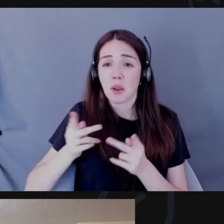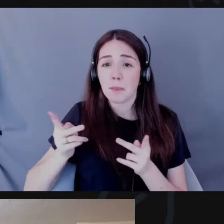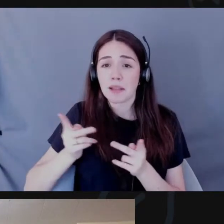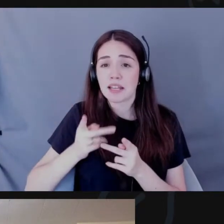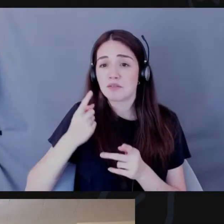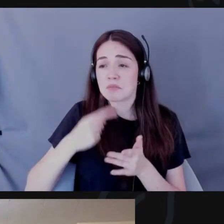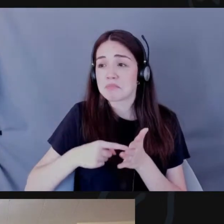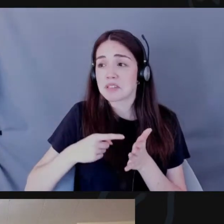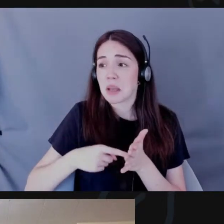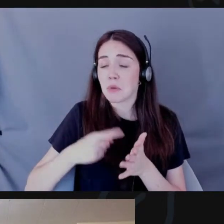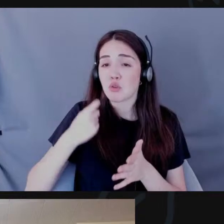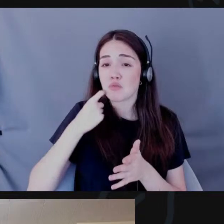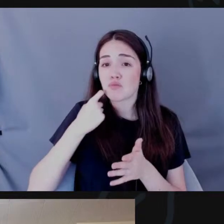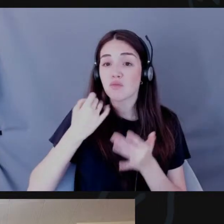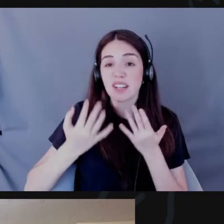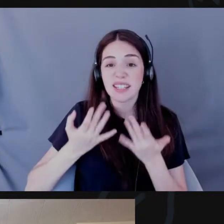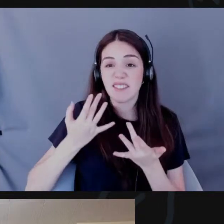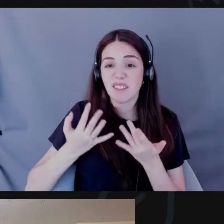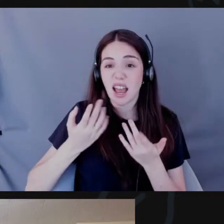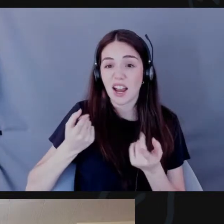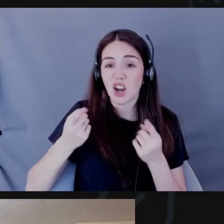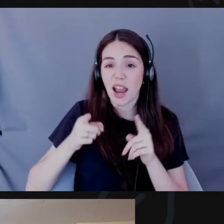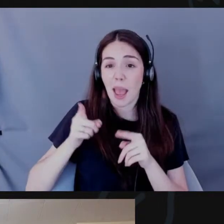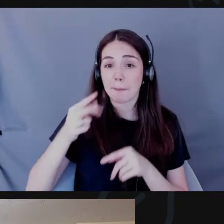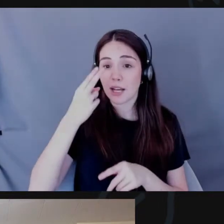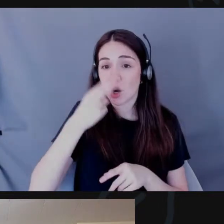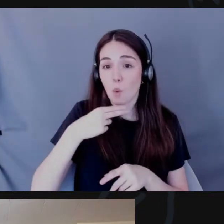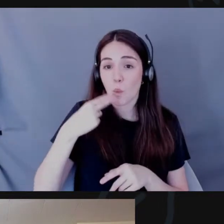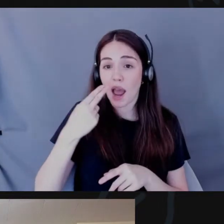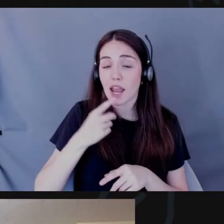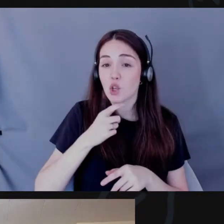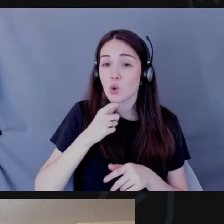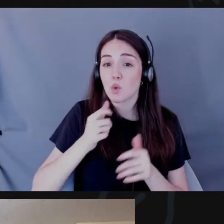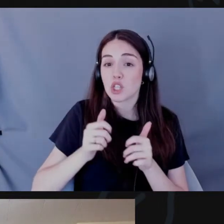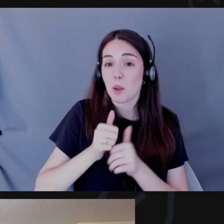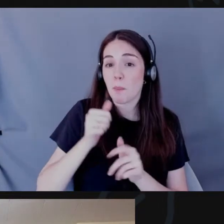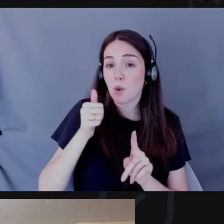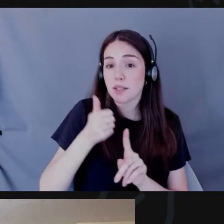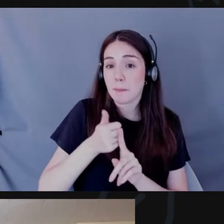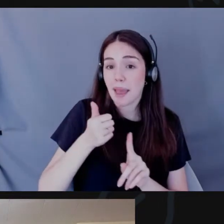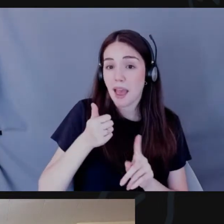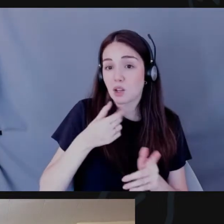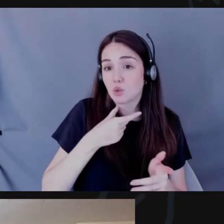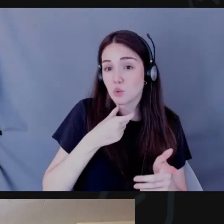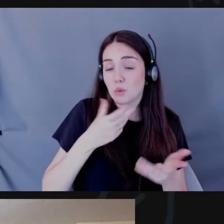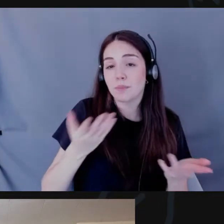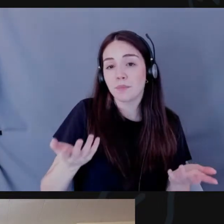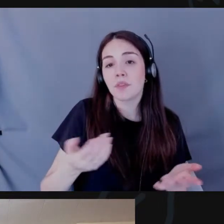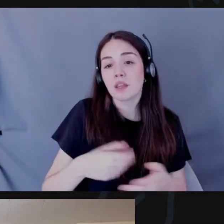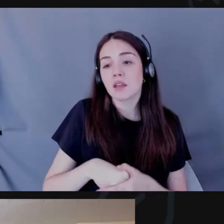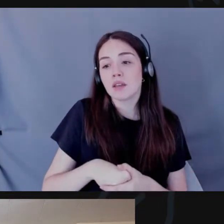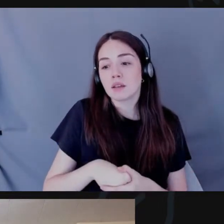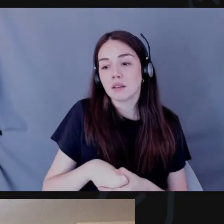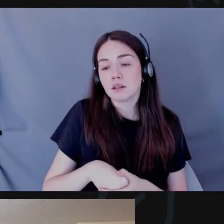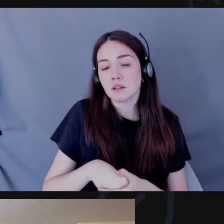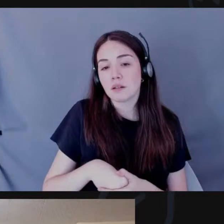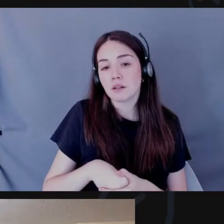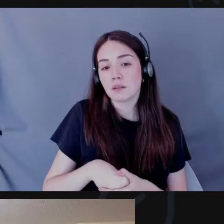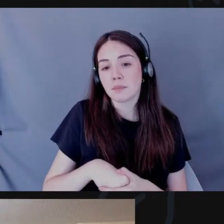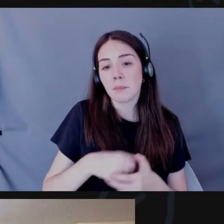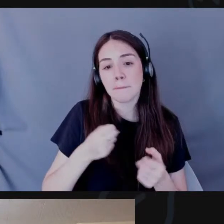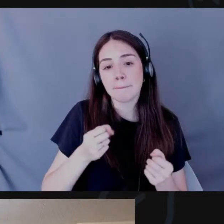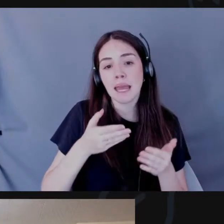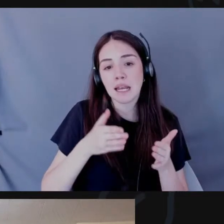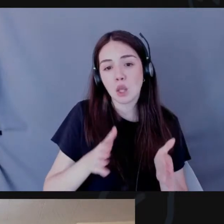fire that happened out in Hawaii. Who was most affected by those things? In a lot of ways, the sea serpent